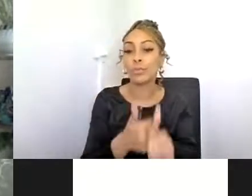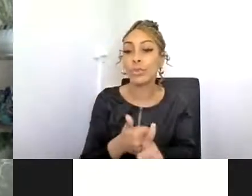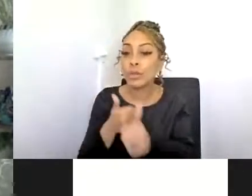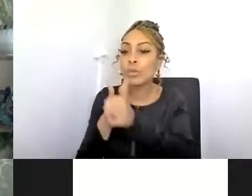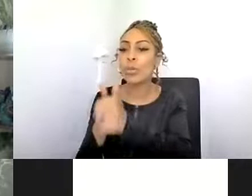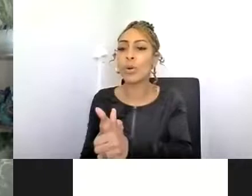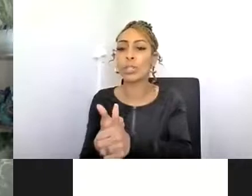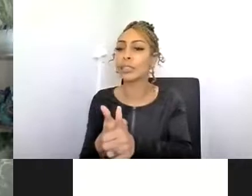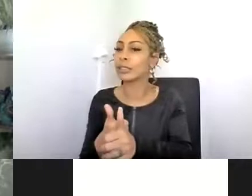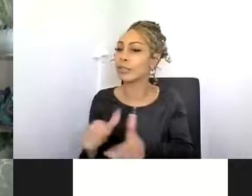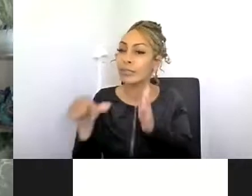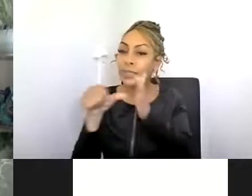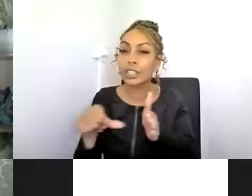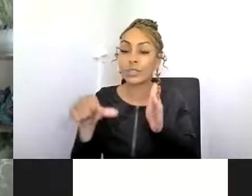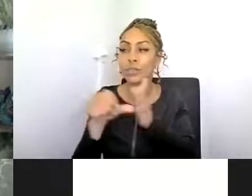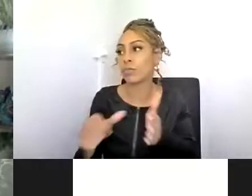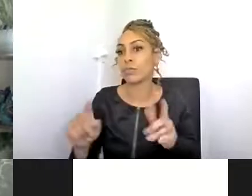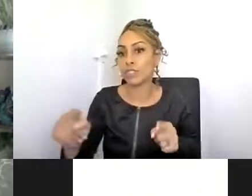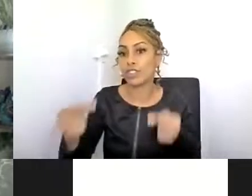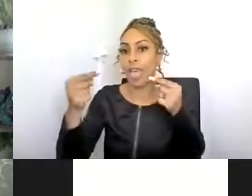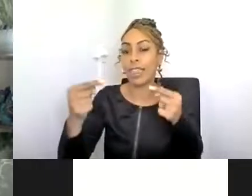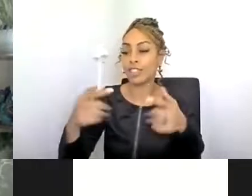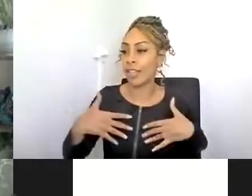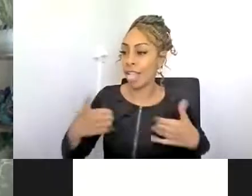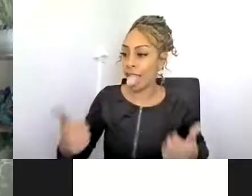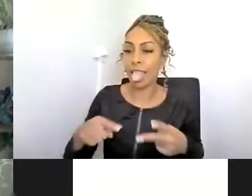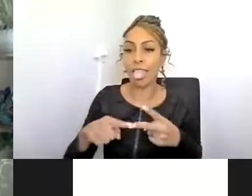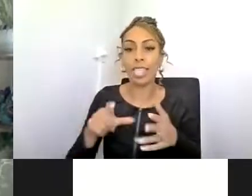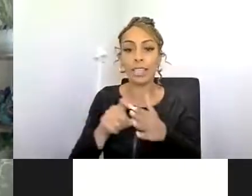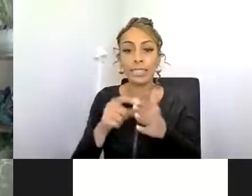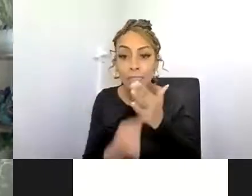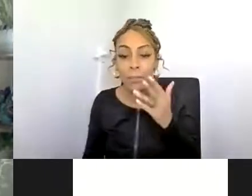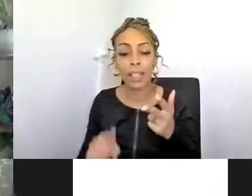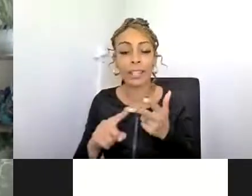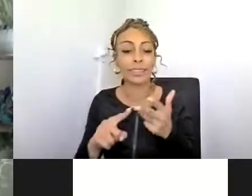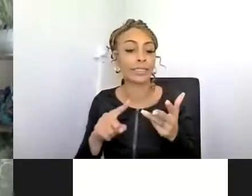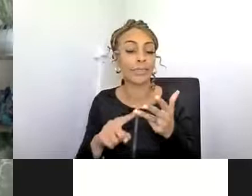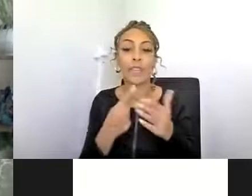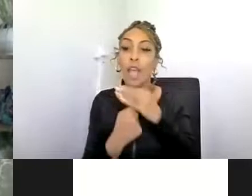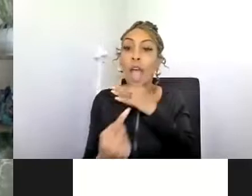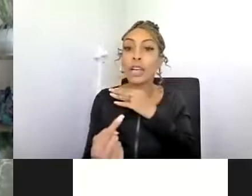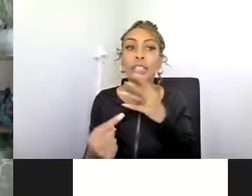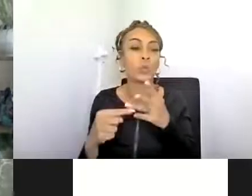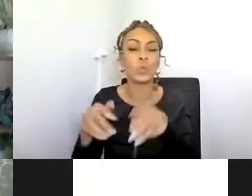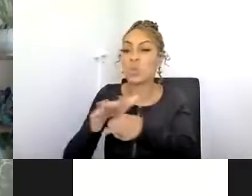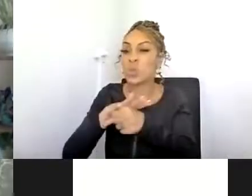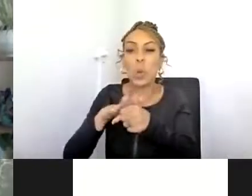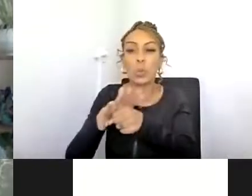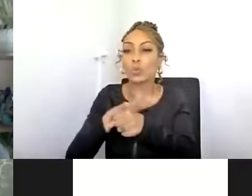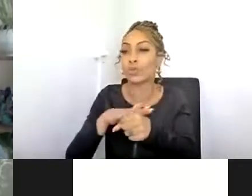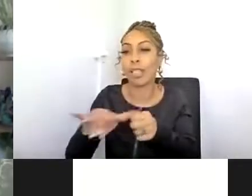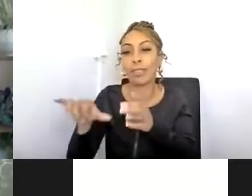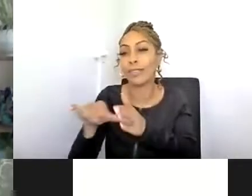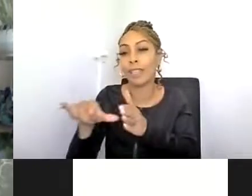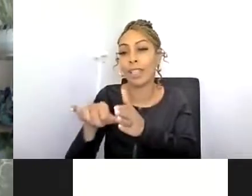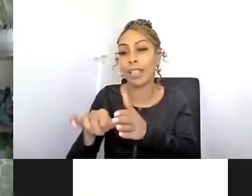who have issues or challenges around health, disability, isolation or social circumstance.